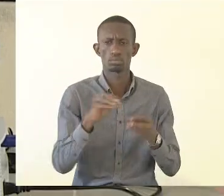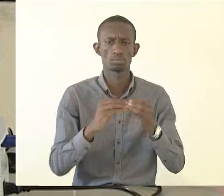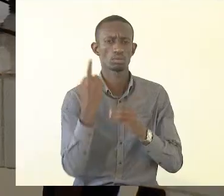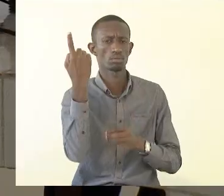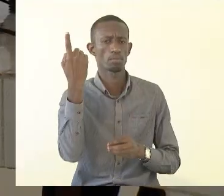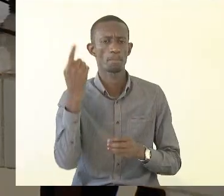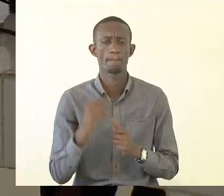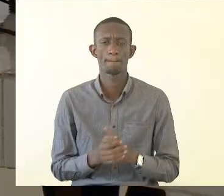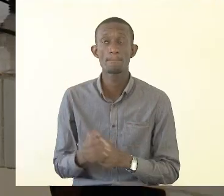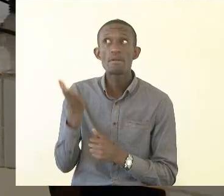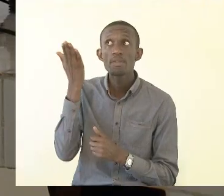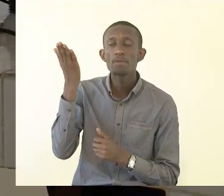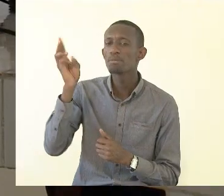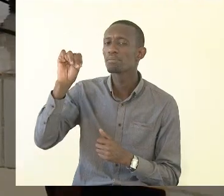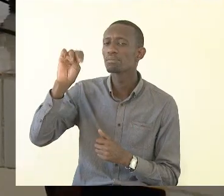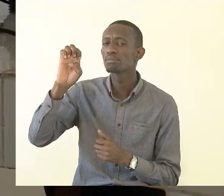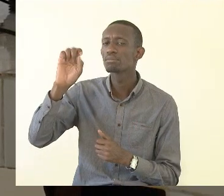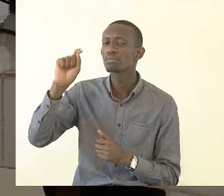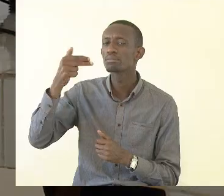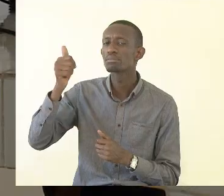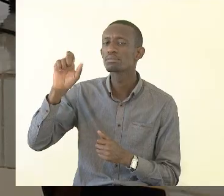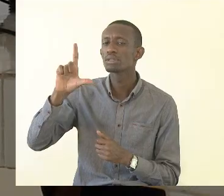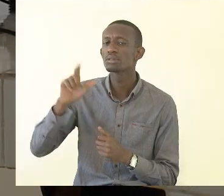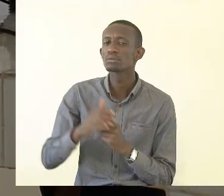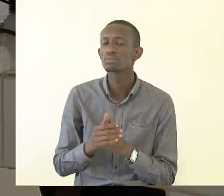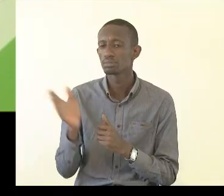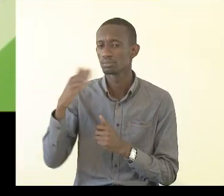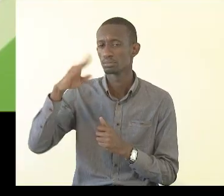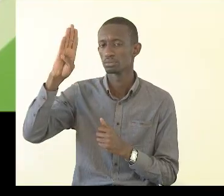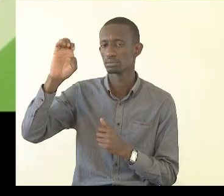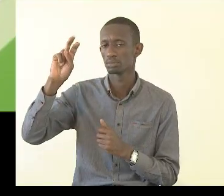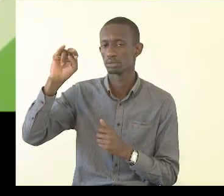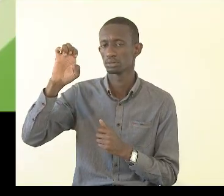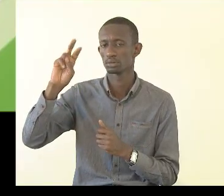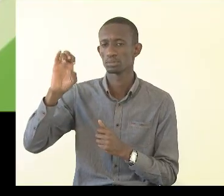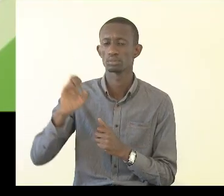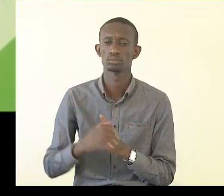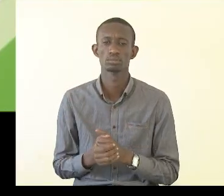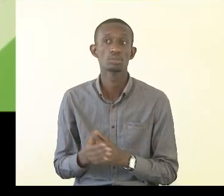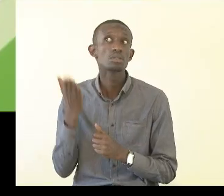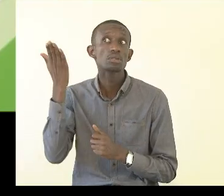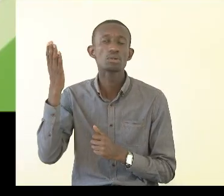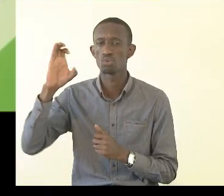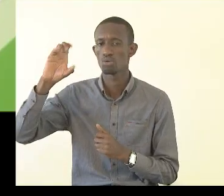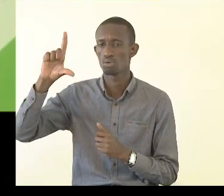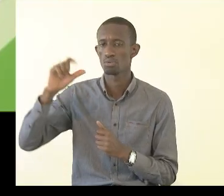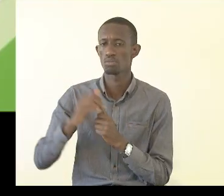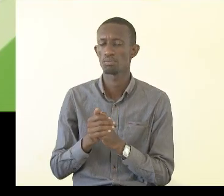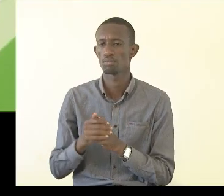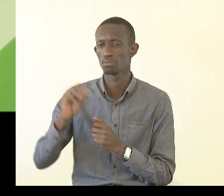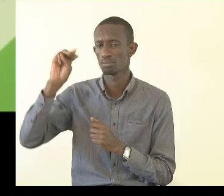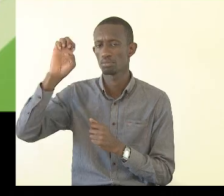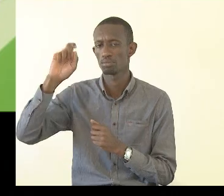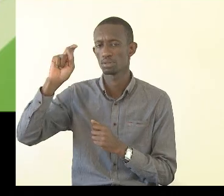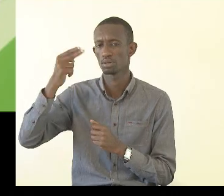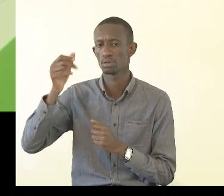this is methyl benzene forming, that is chloromethyl benzene over